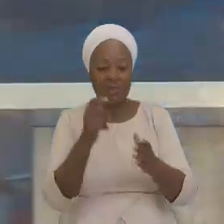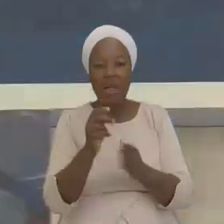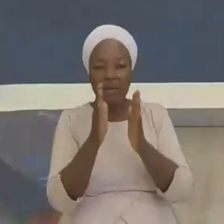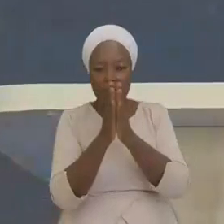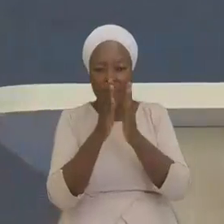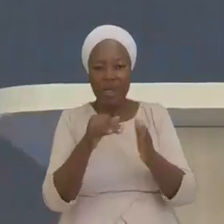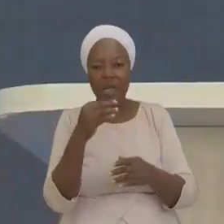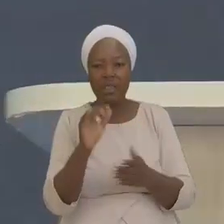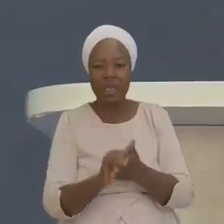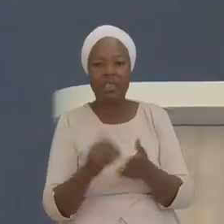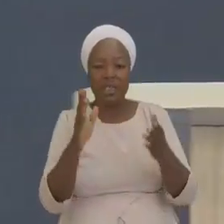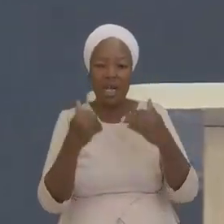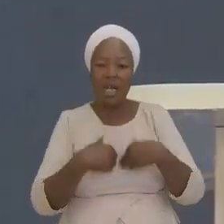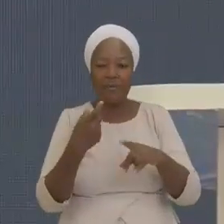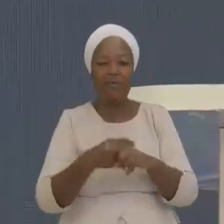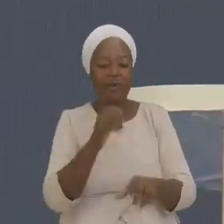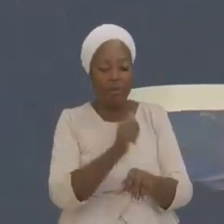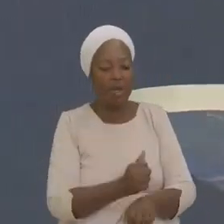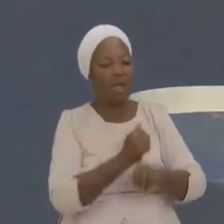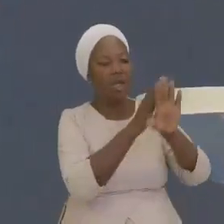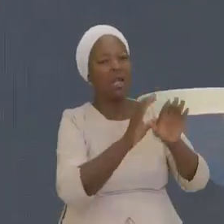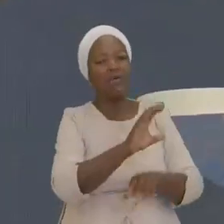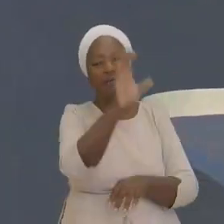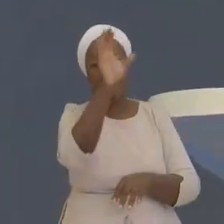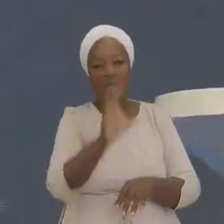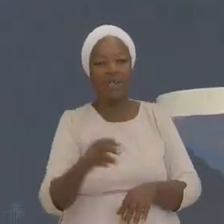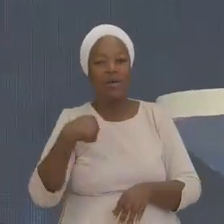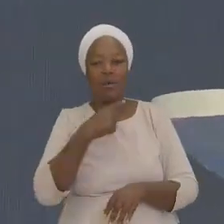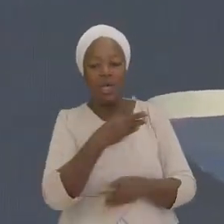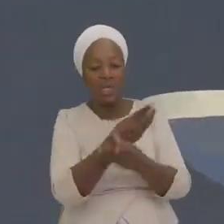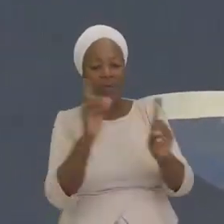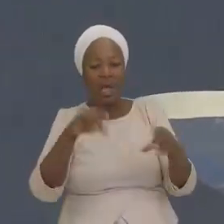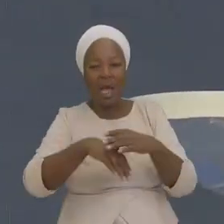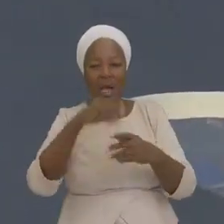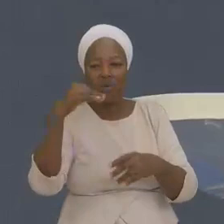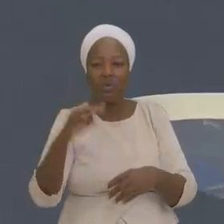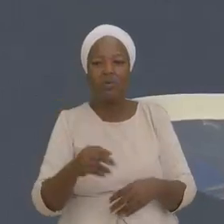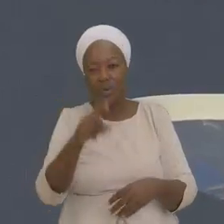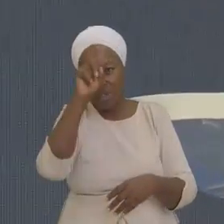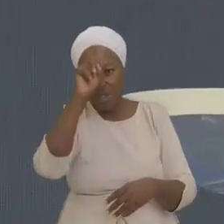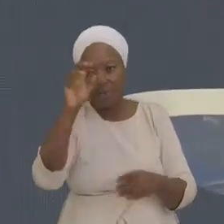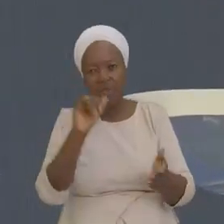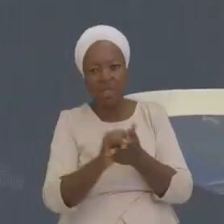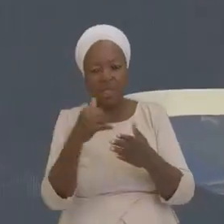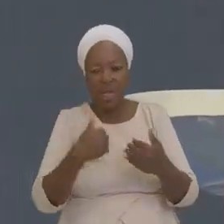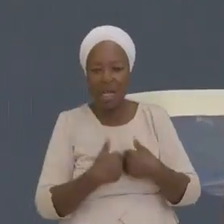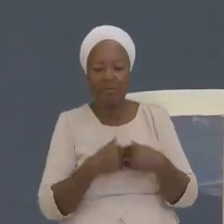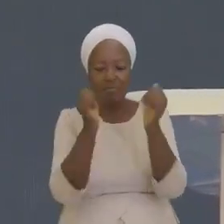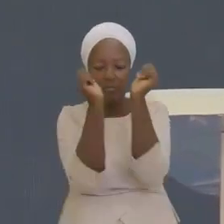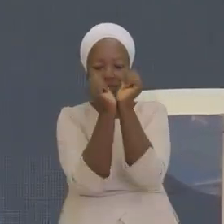from Calvary, were delivered out of the Egypt that was swallowed us up.